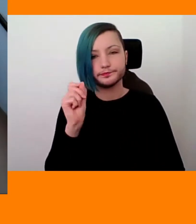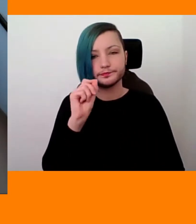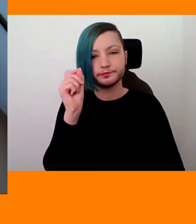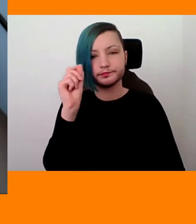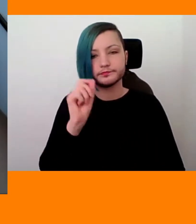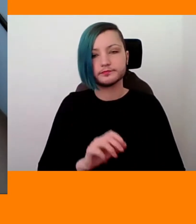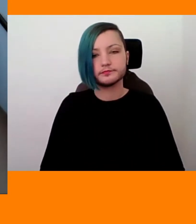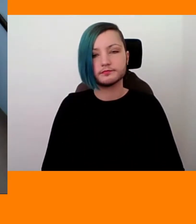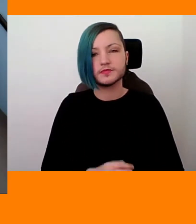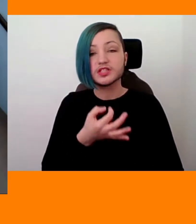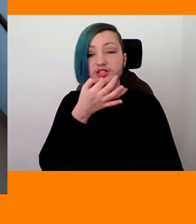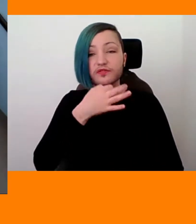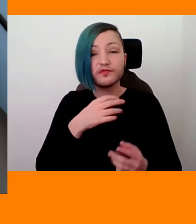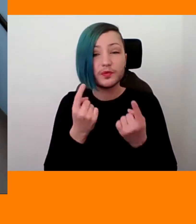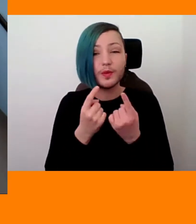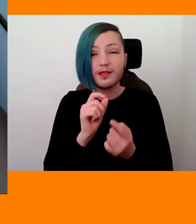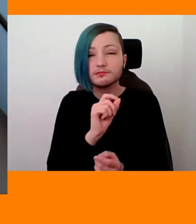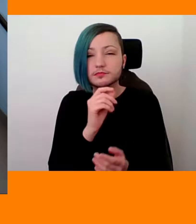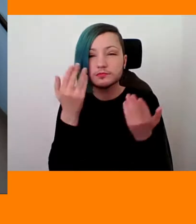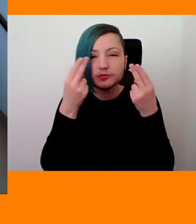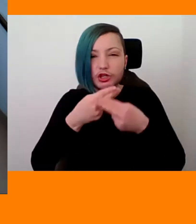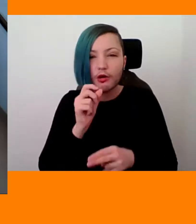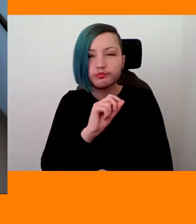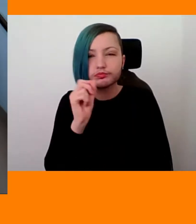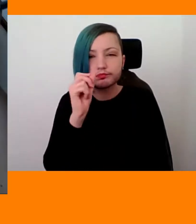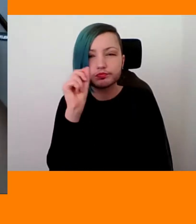Just a couple of dark strands there.